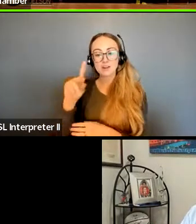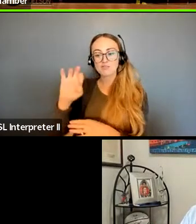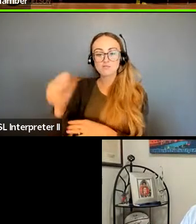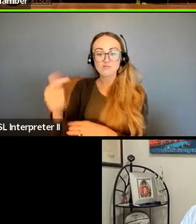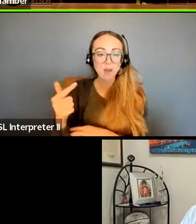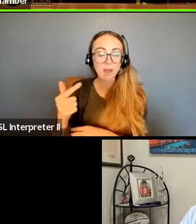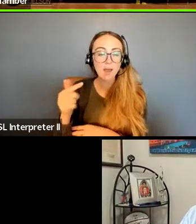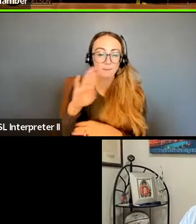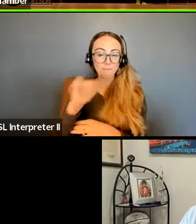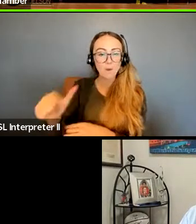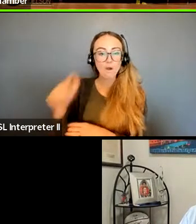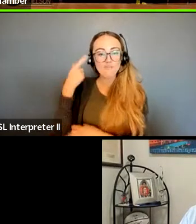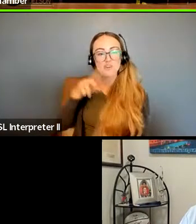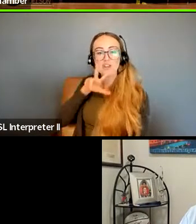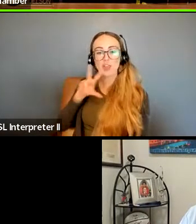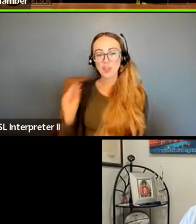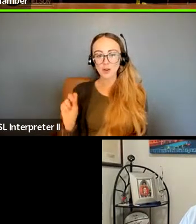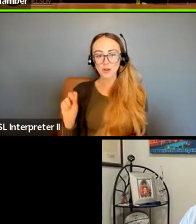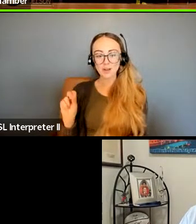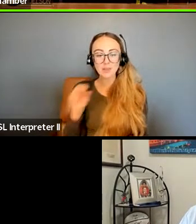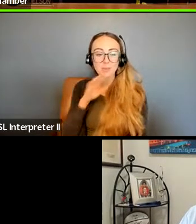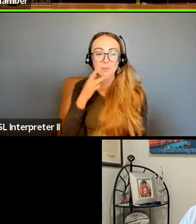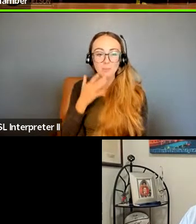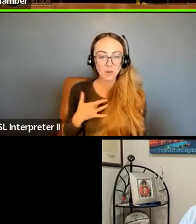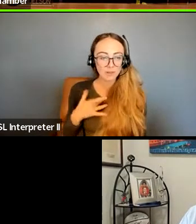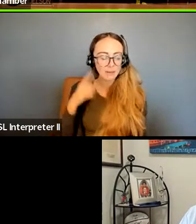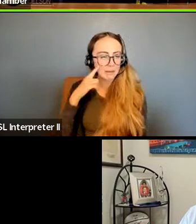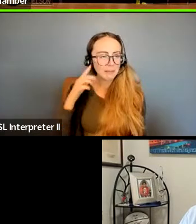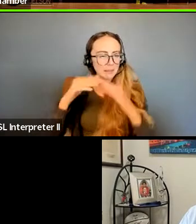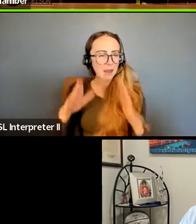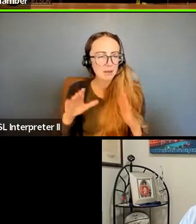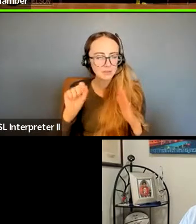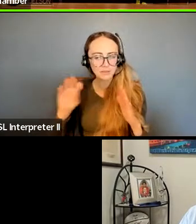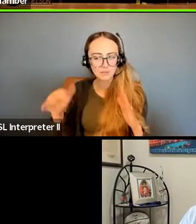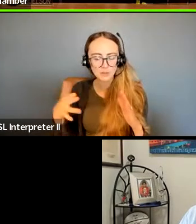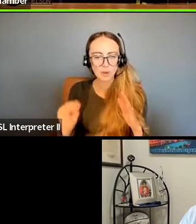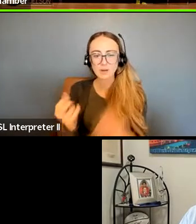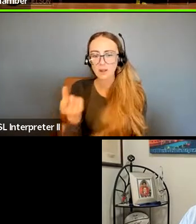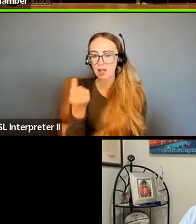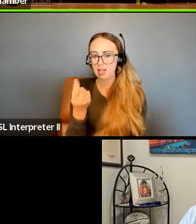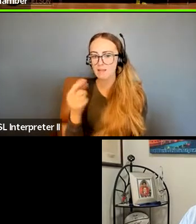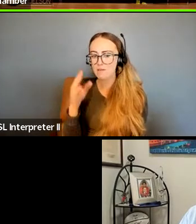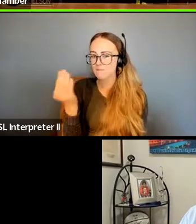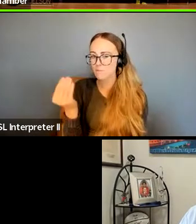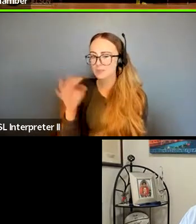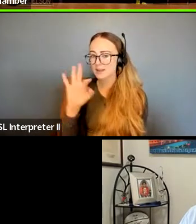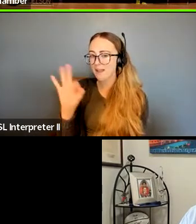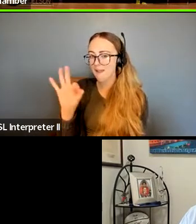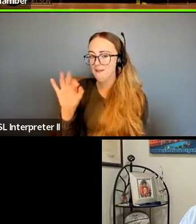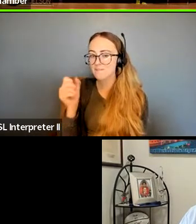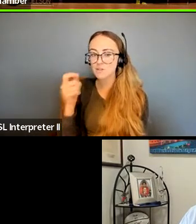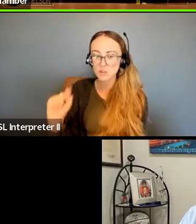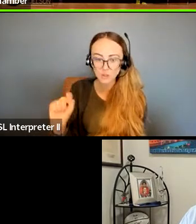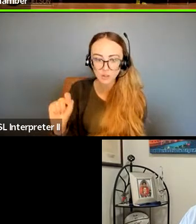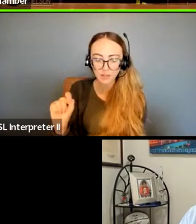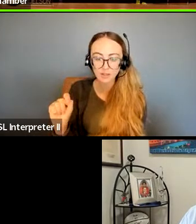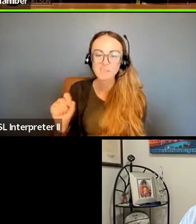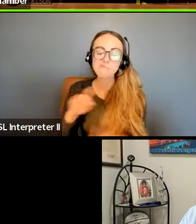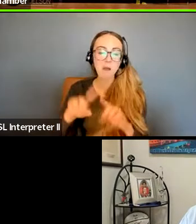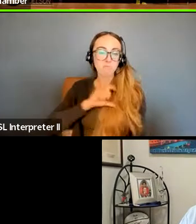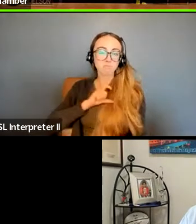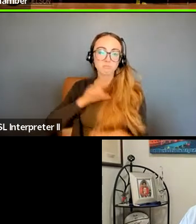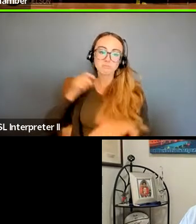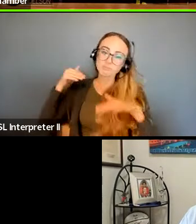30th birthday. And I believe the House of Swan was at 1114 F Street, and it was raided by the local police. He